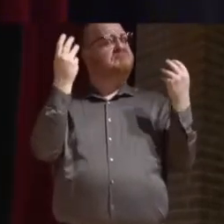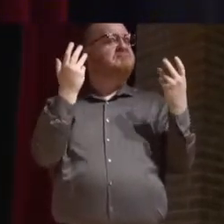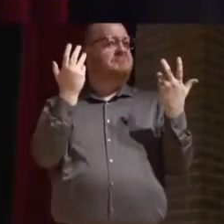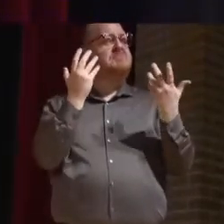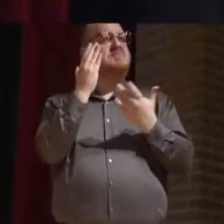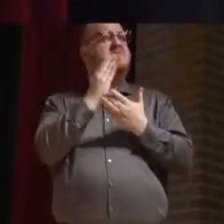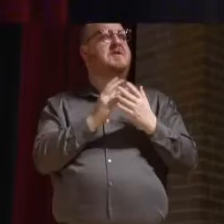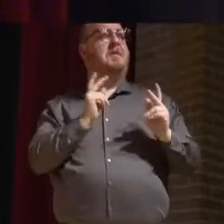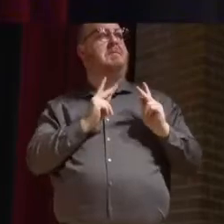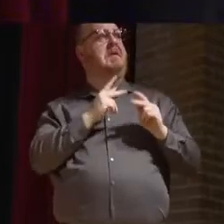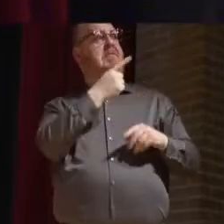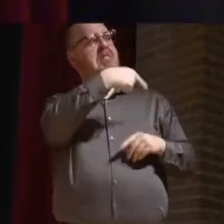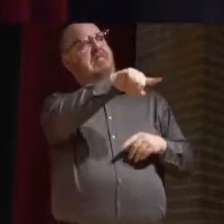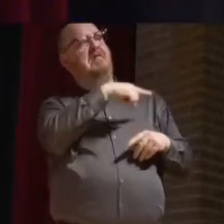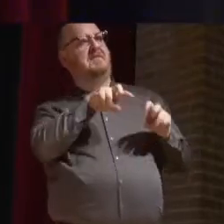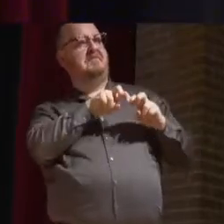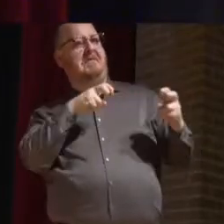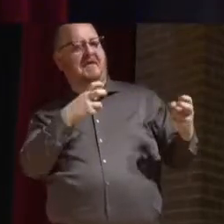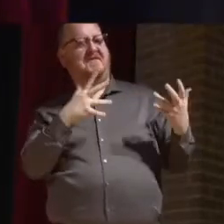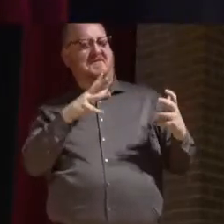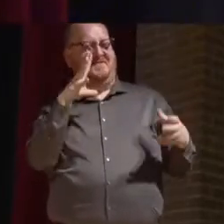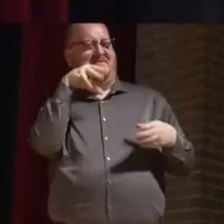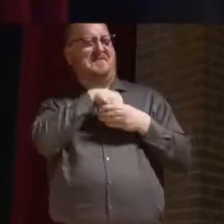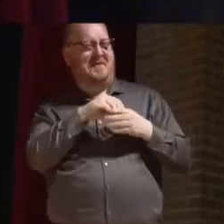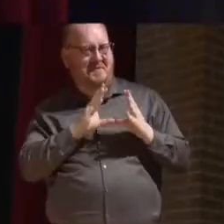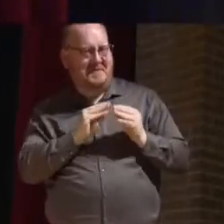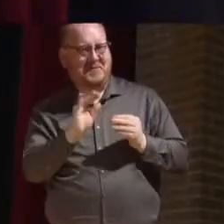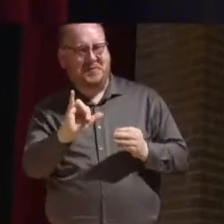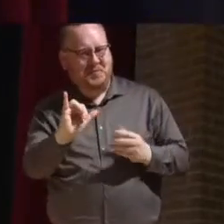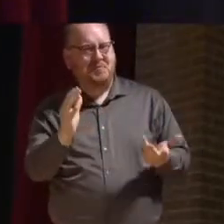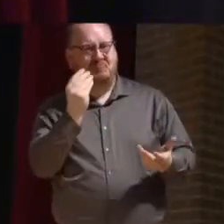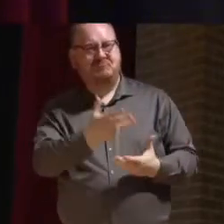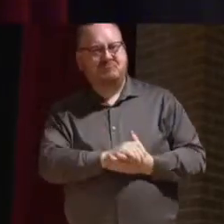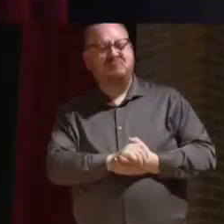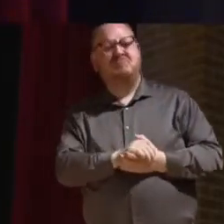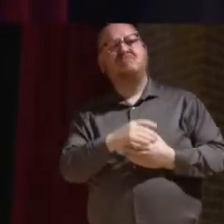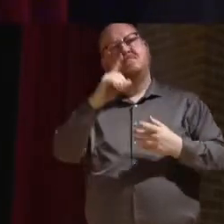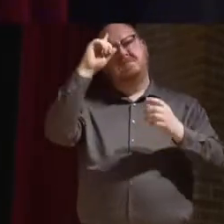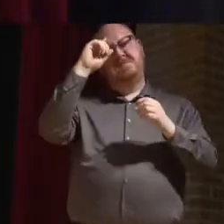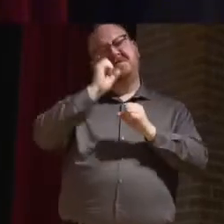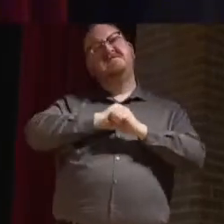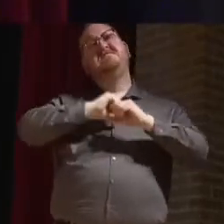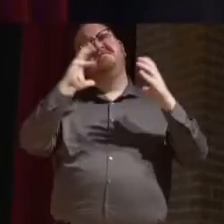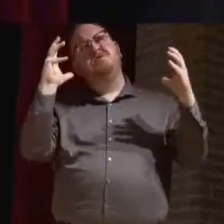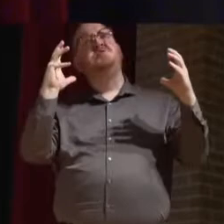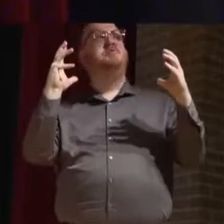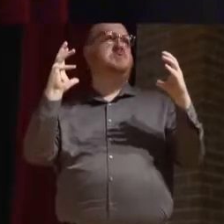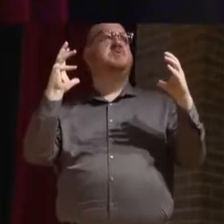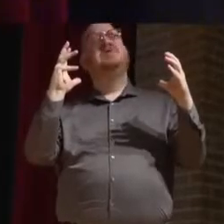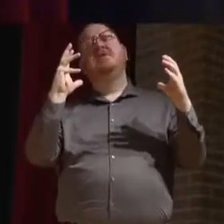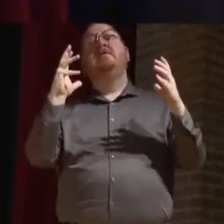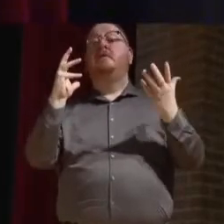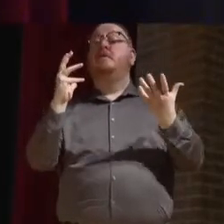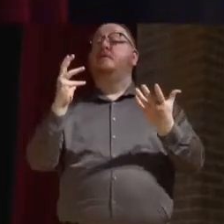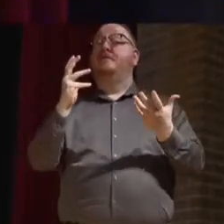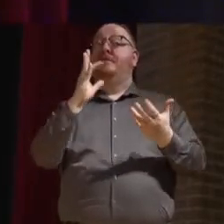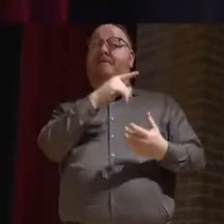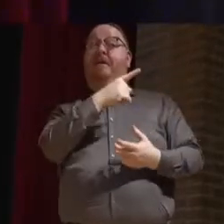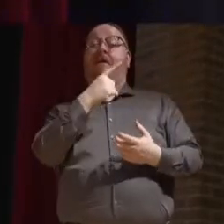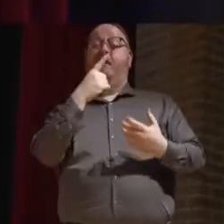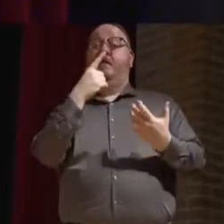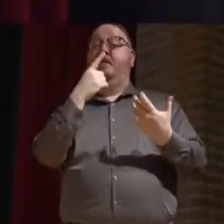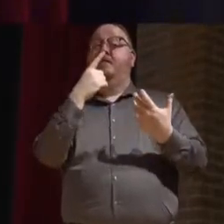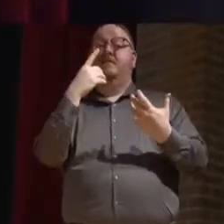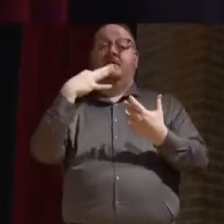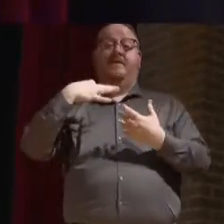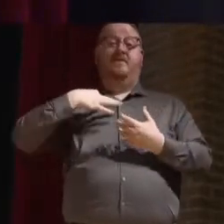these folks here have sat in on some of my meetings with regards to that and what our vision is, and that's the long-term, one of the long-term goals